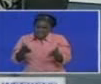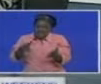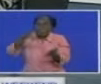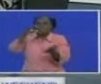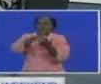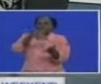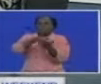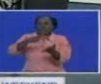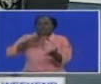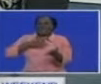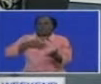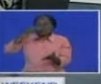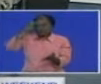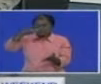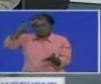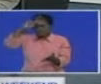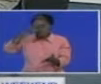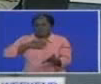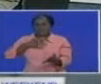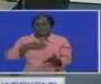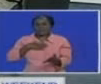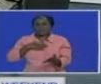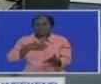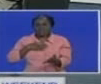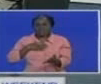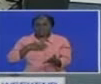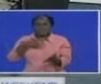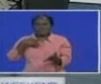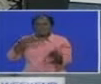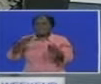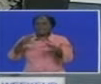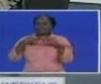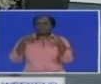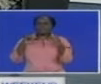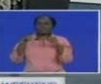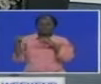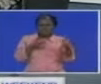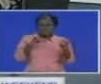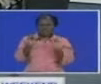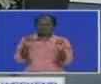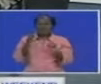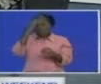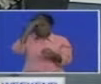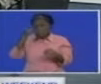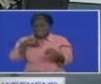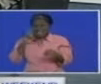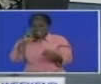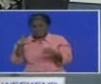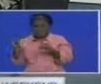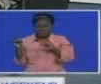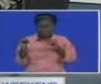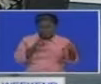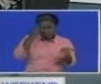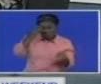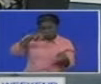foreign policy from now on. Professor? I'm rejecting the assumption that there is a shift, because I have not seen a shift in the foreign